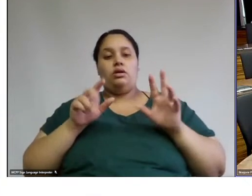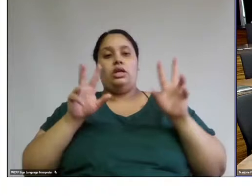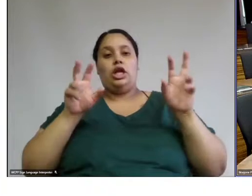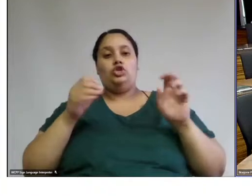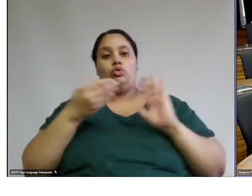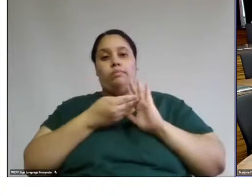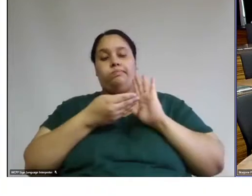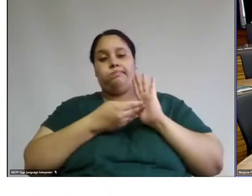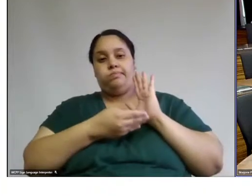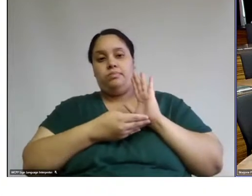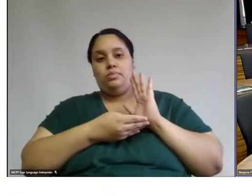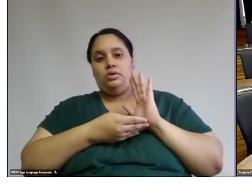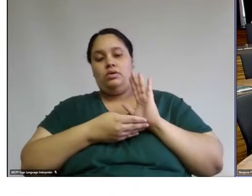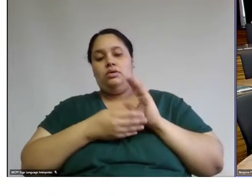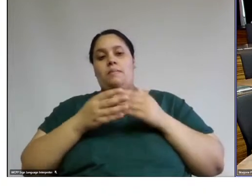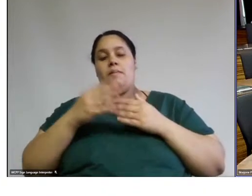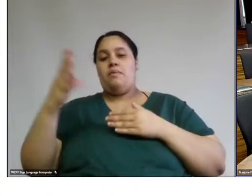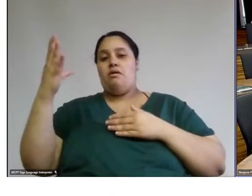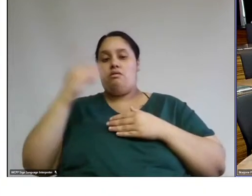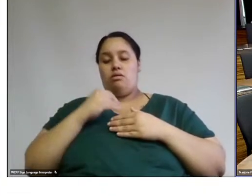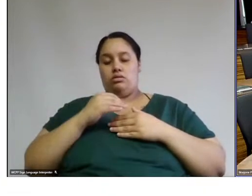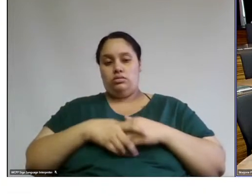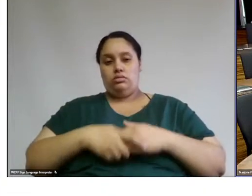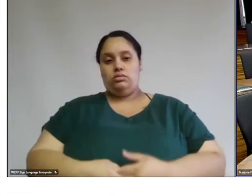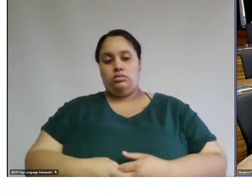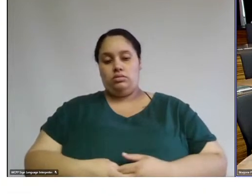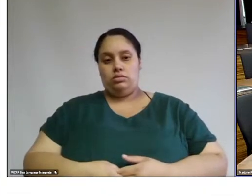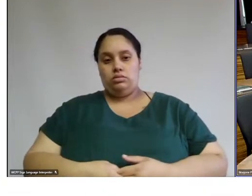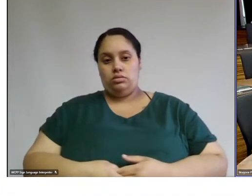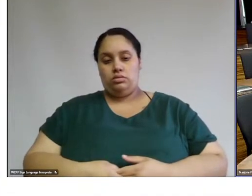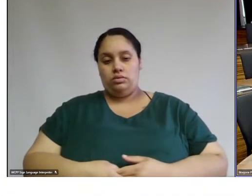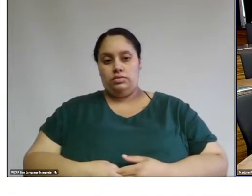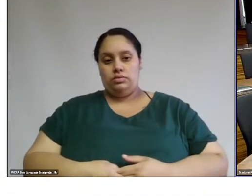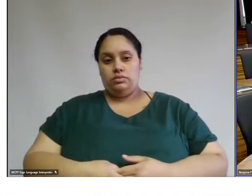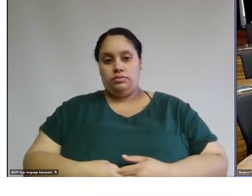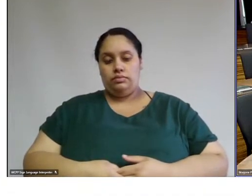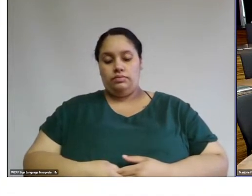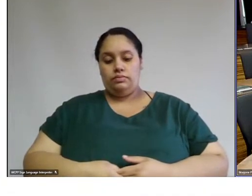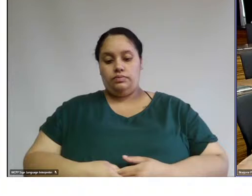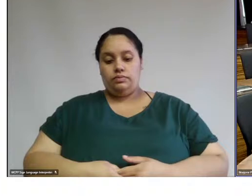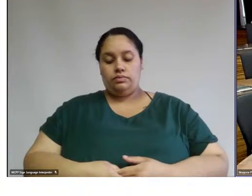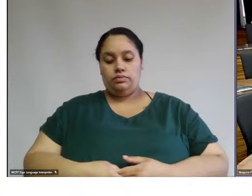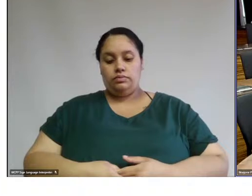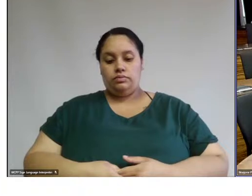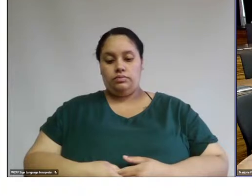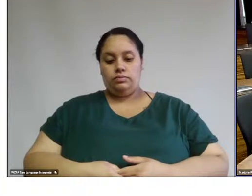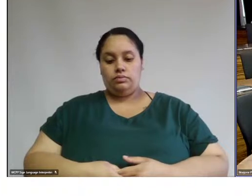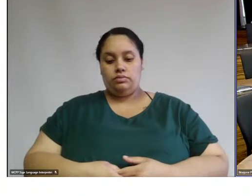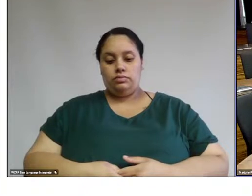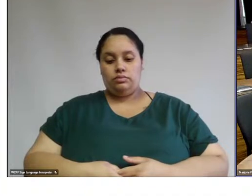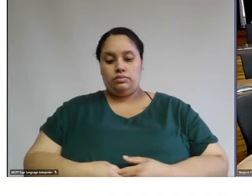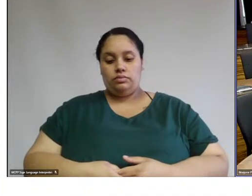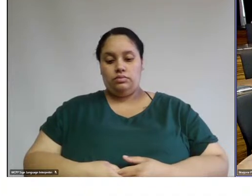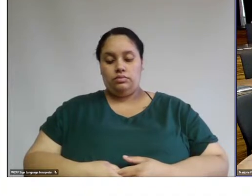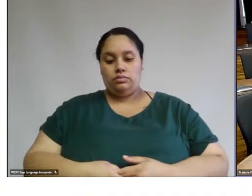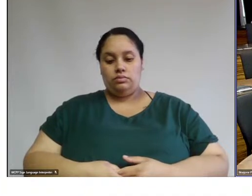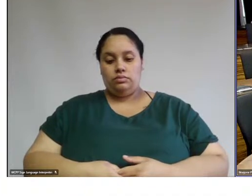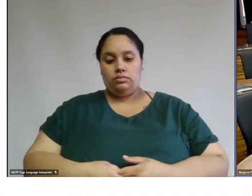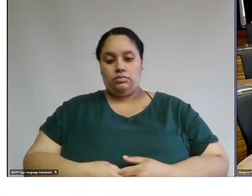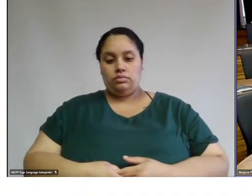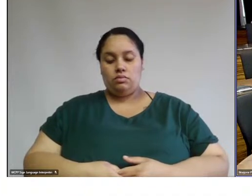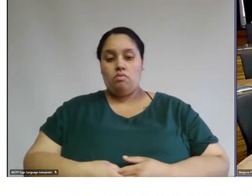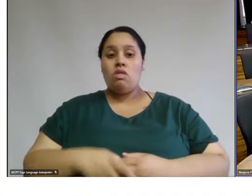is what the member has asked about. But basically, the strategic risk that the department faces is around